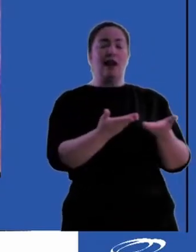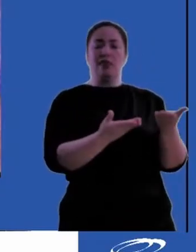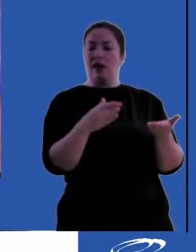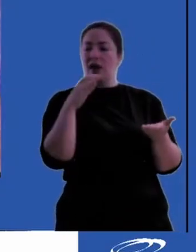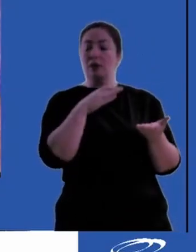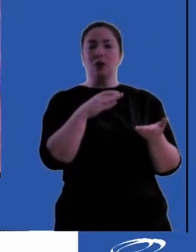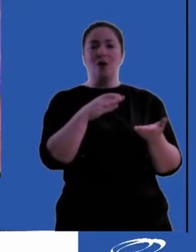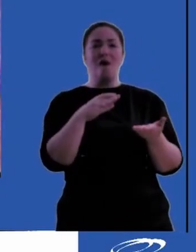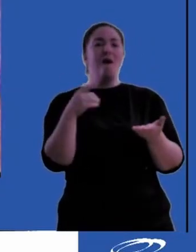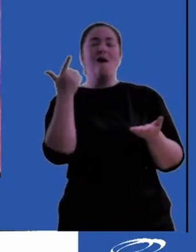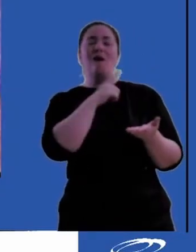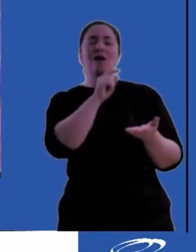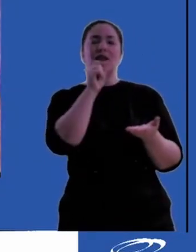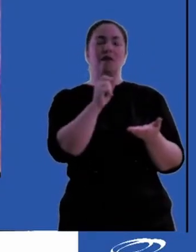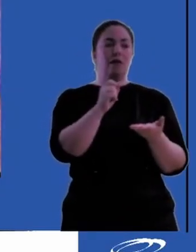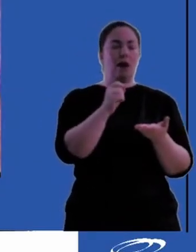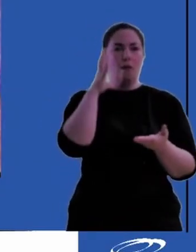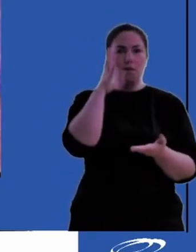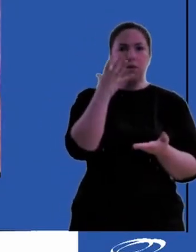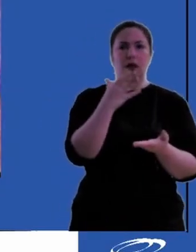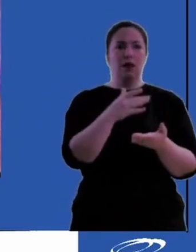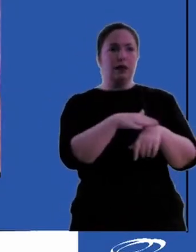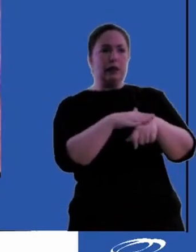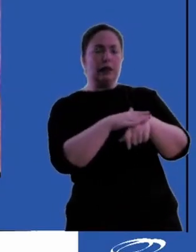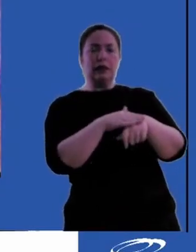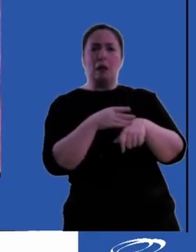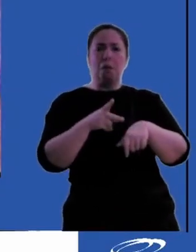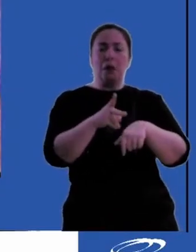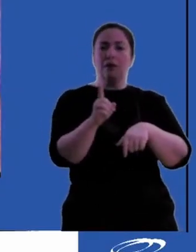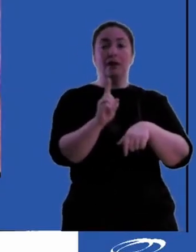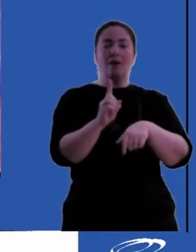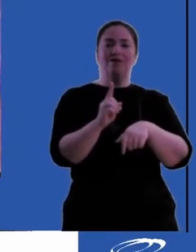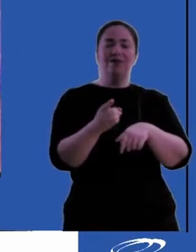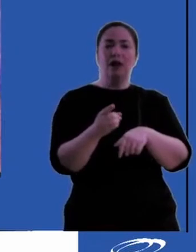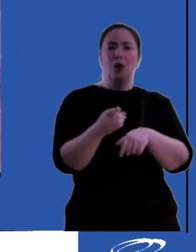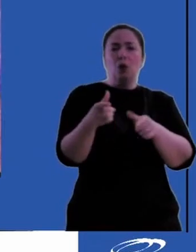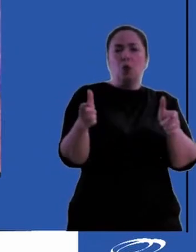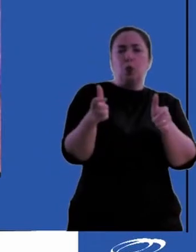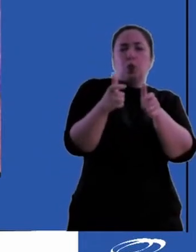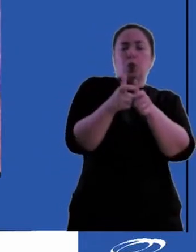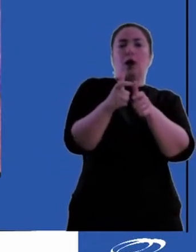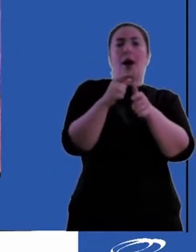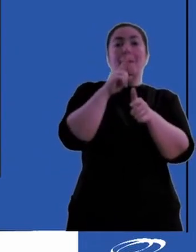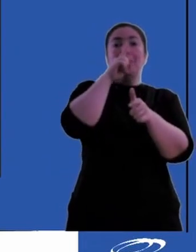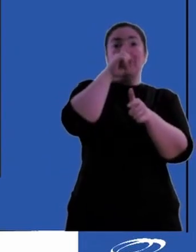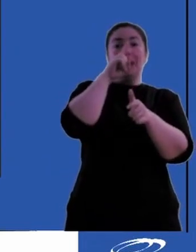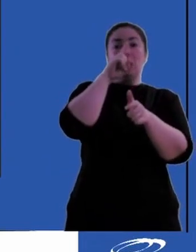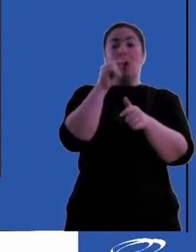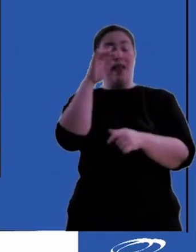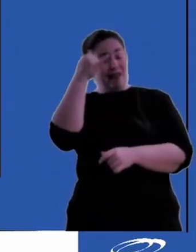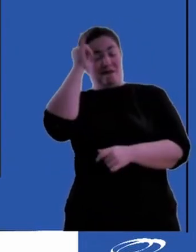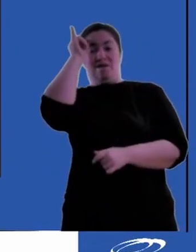example, present at the site of periprosthetic joint infection, and I'll incorporate that as I talk about